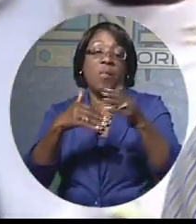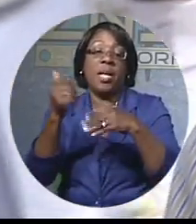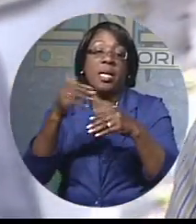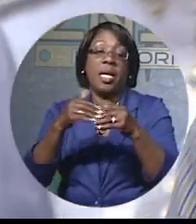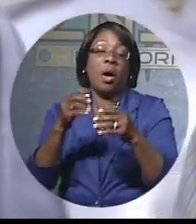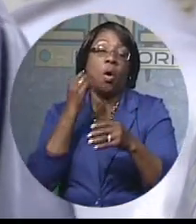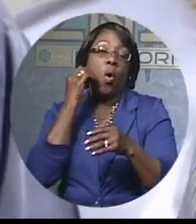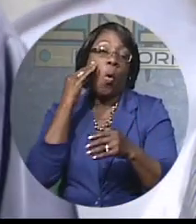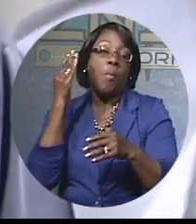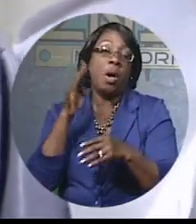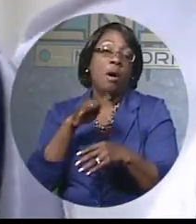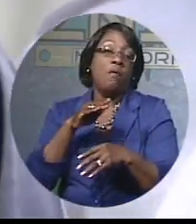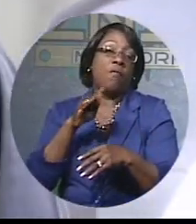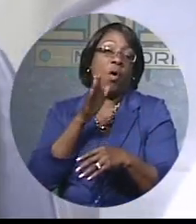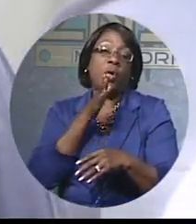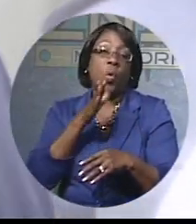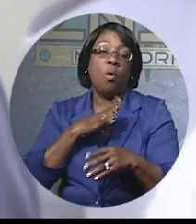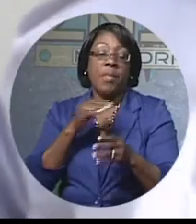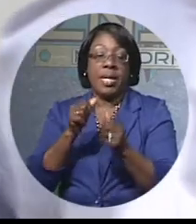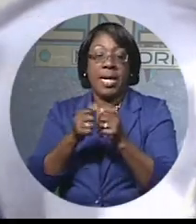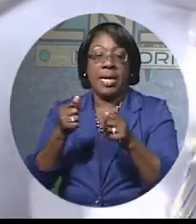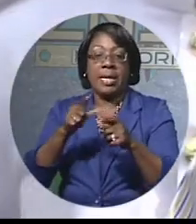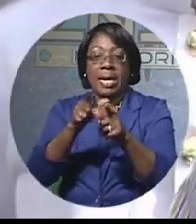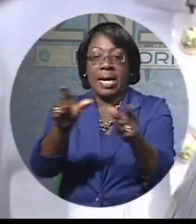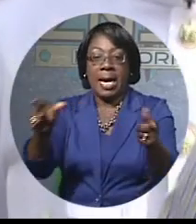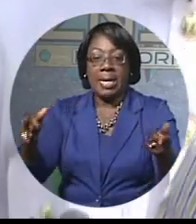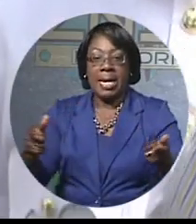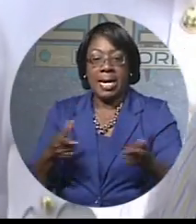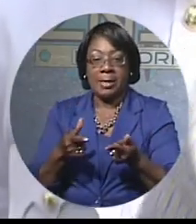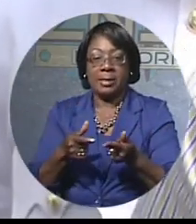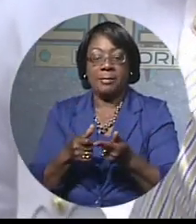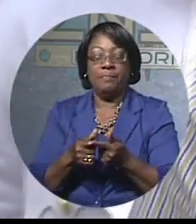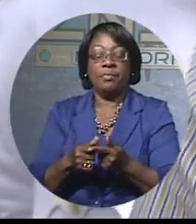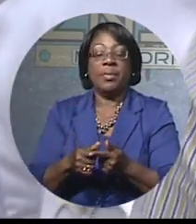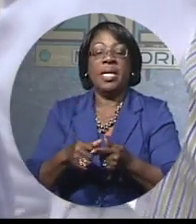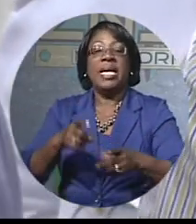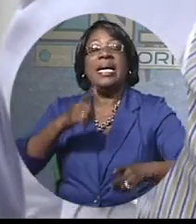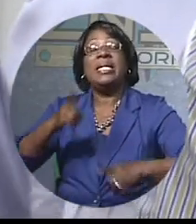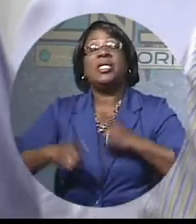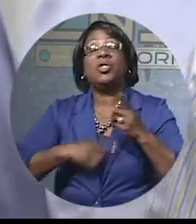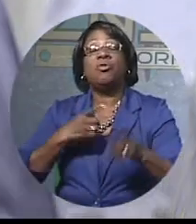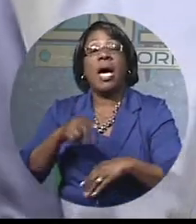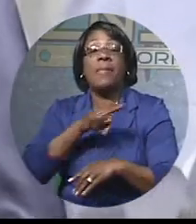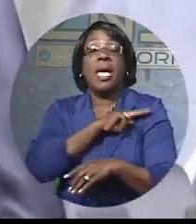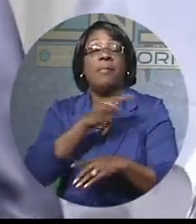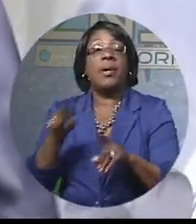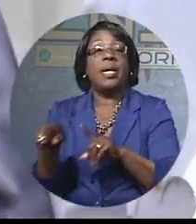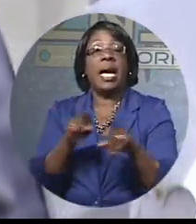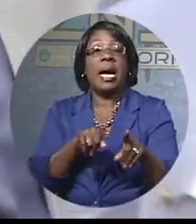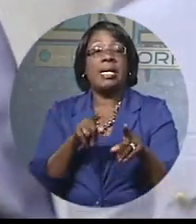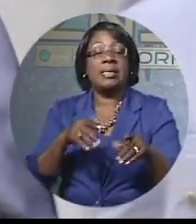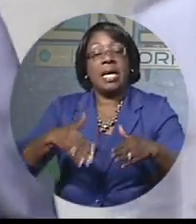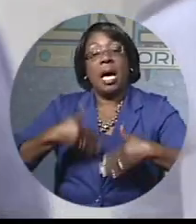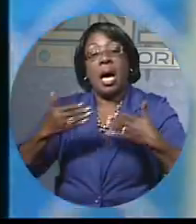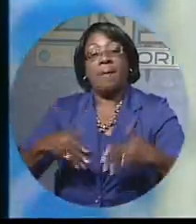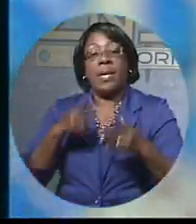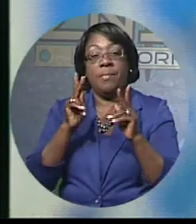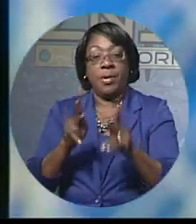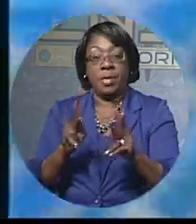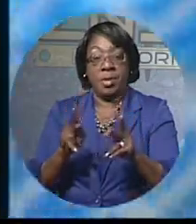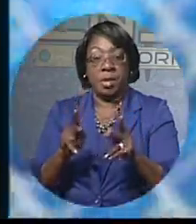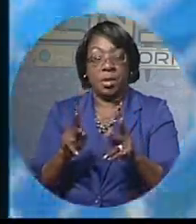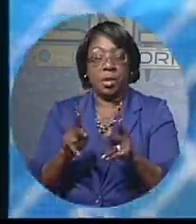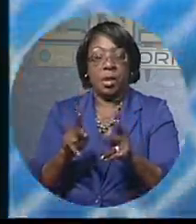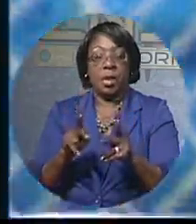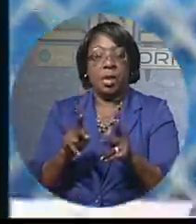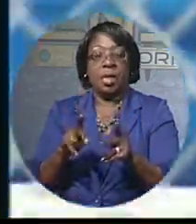Killarney Lakes. She described Hepburn as a humble, cheerful person who had introduced Brown Cox as his expected.